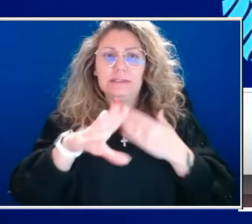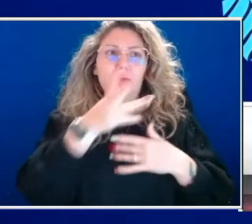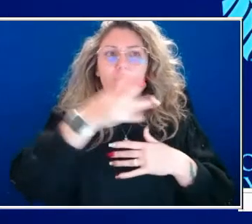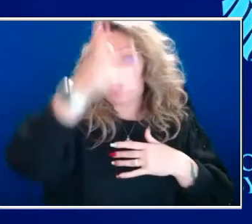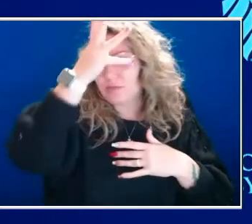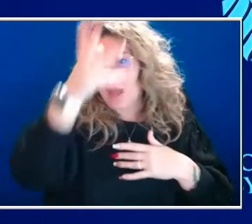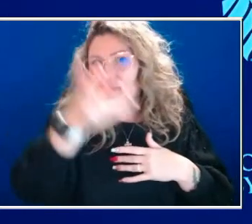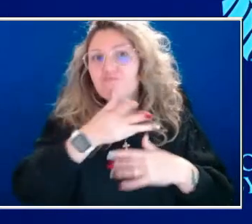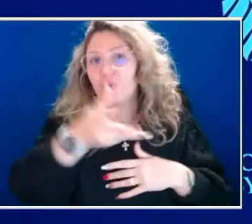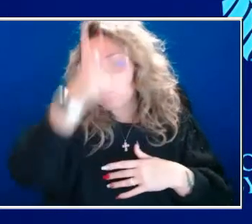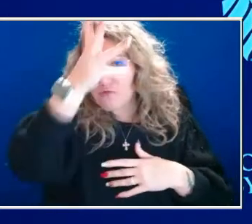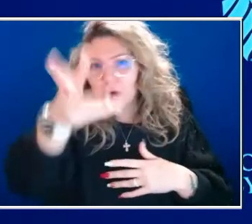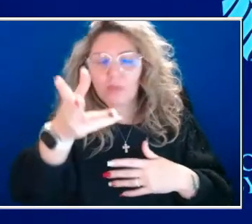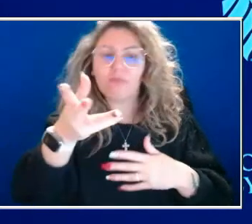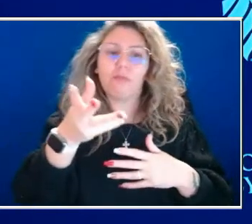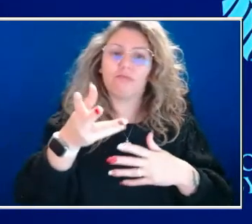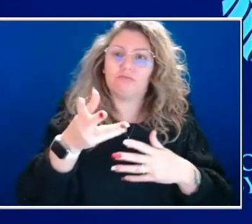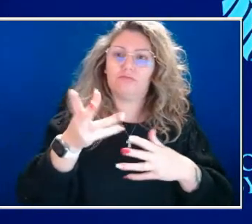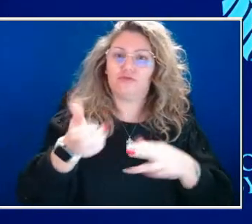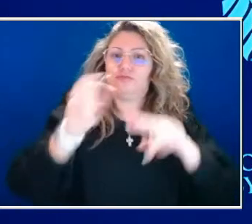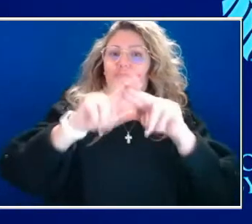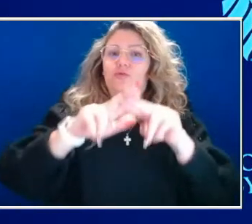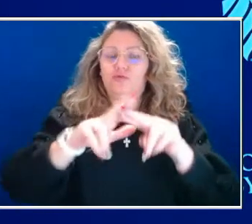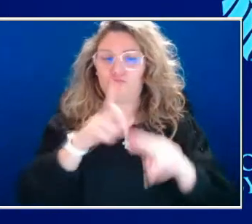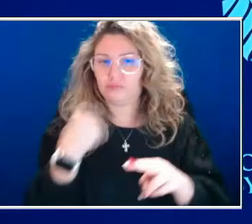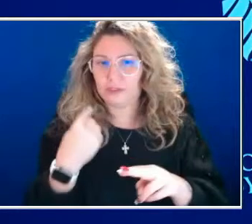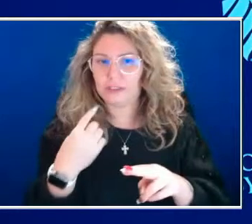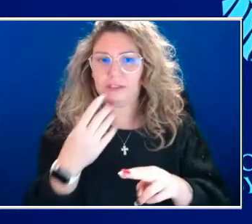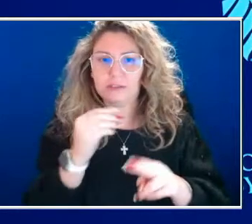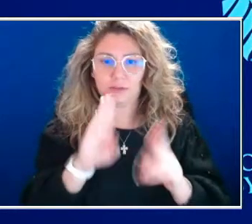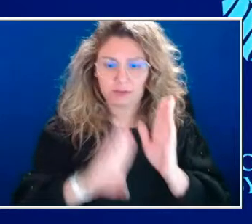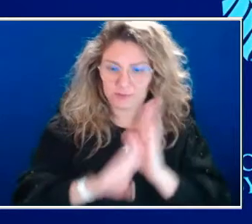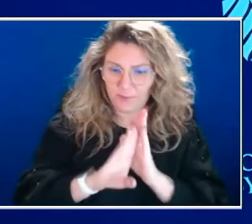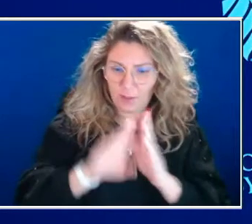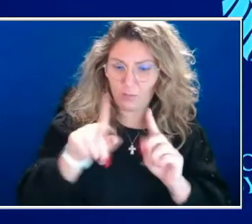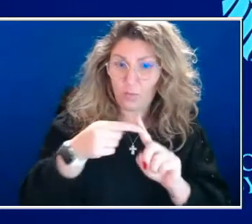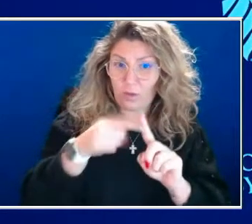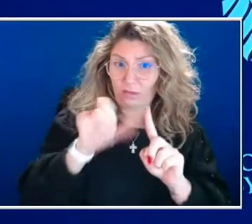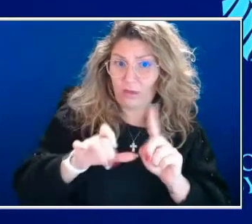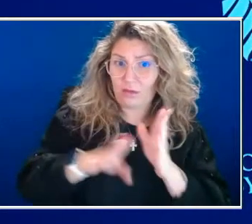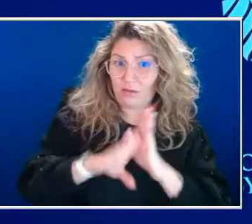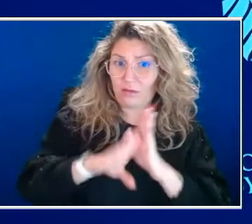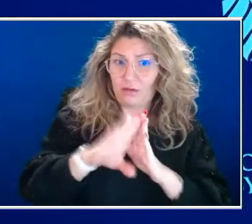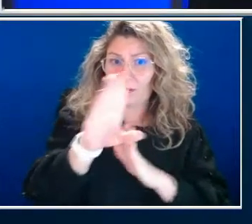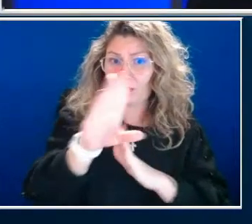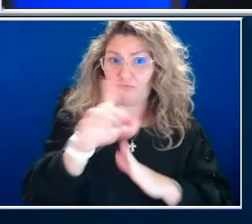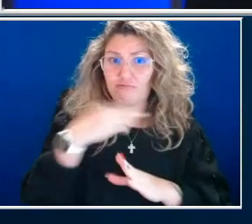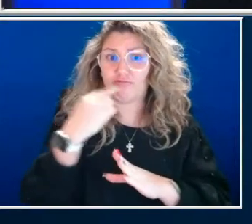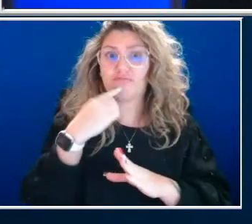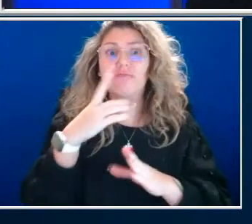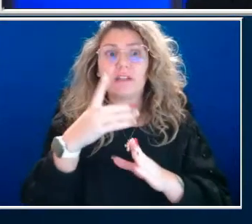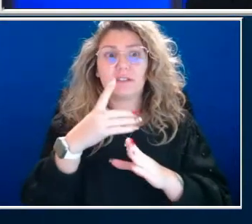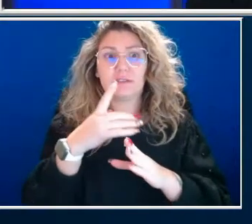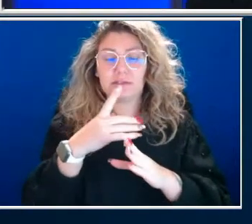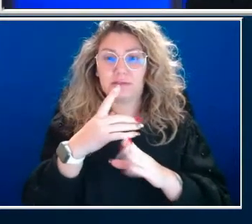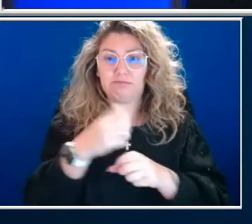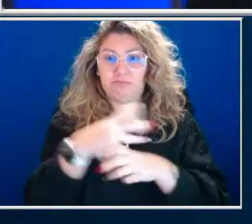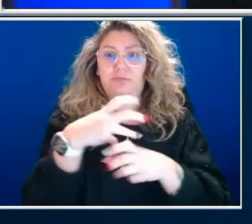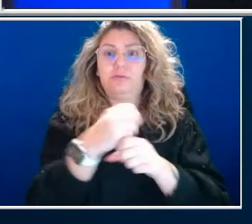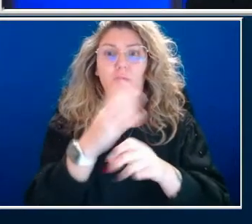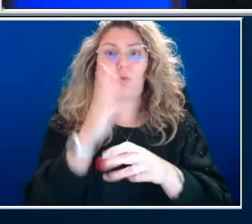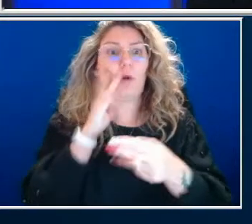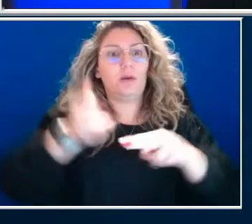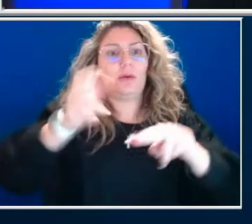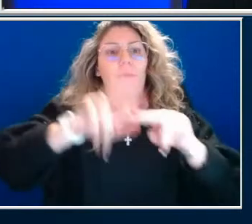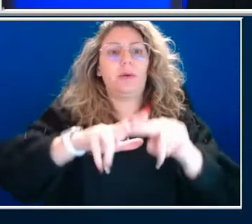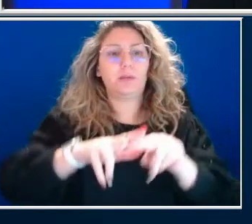risk for developing the aneurysm. Once the aneurysm develops, the risk of rupture goes significantly up. So in the days right before his